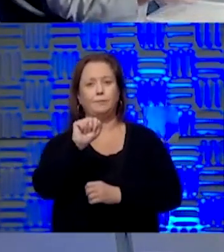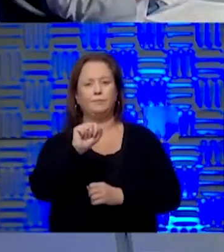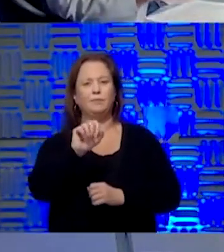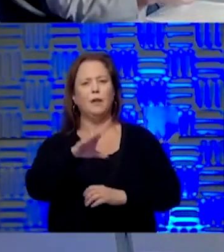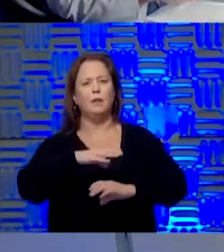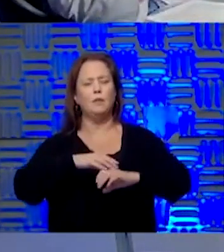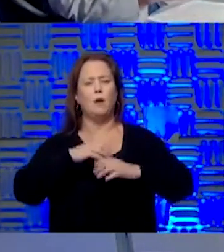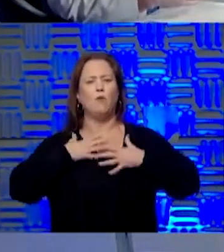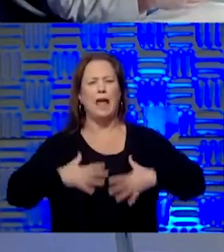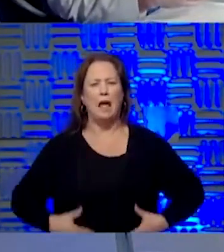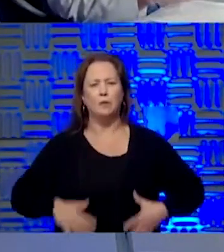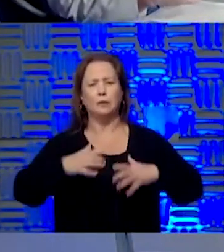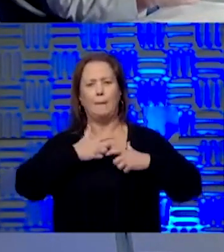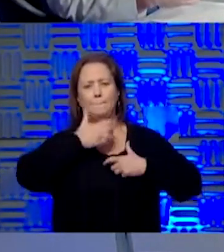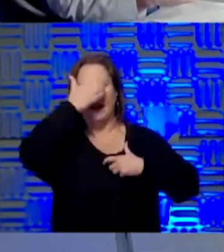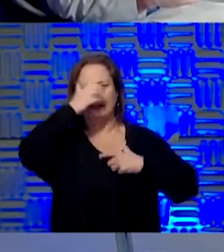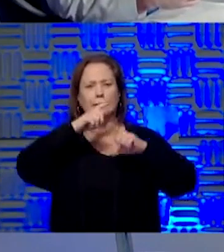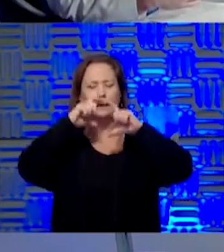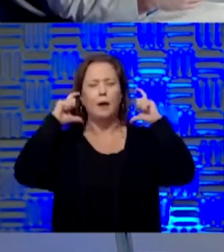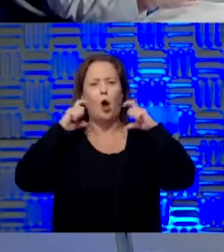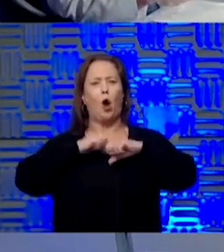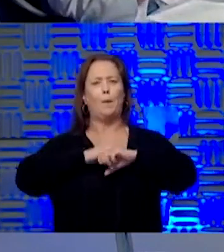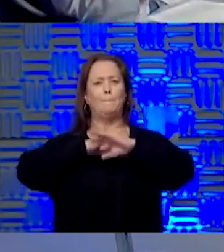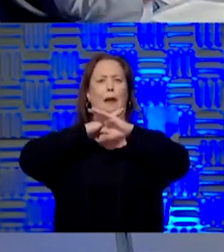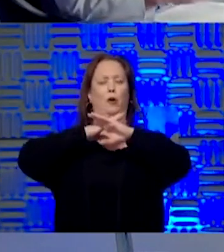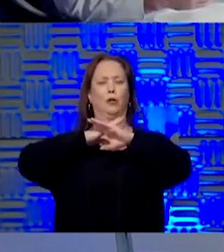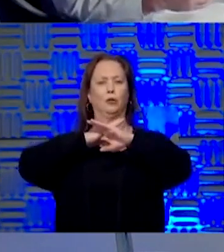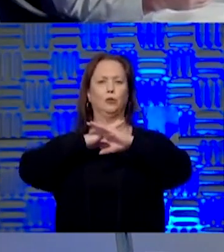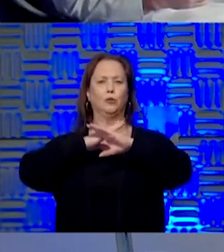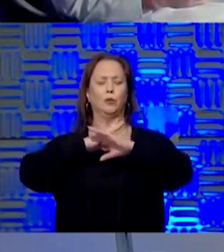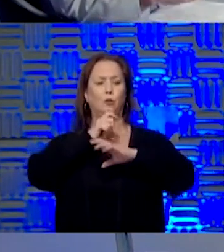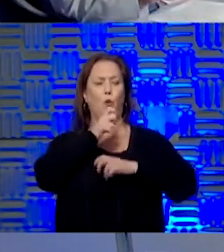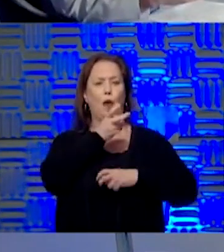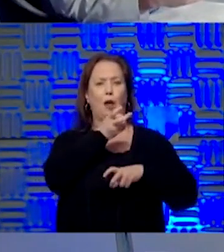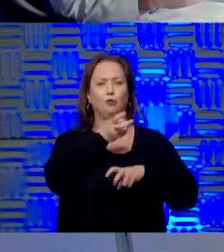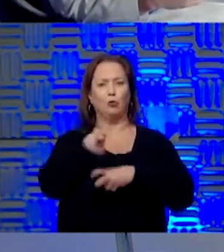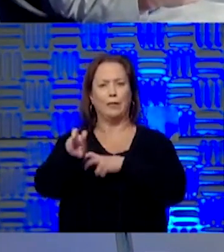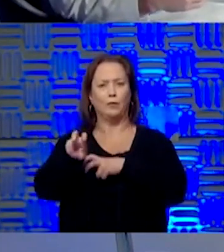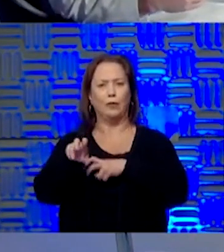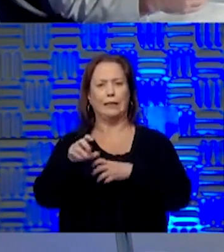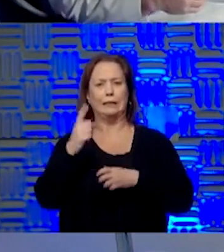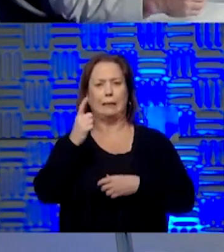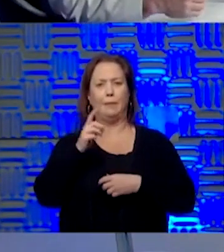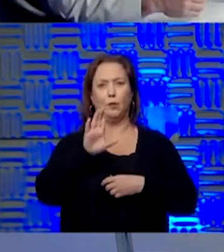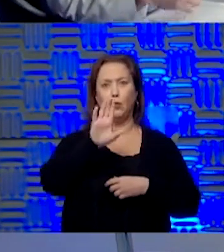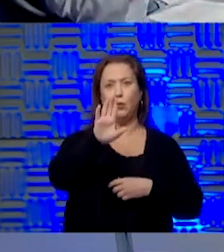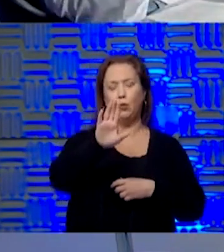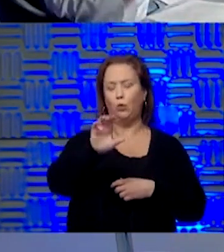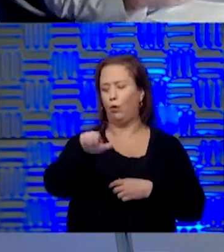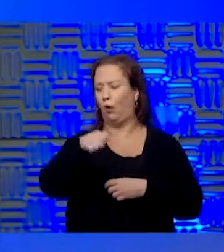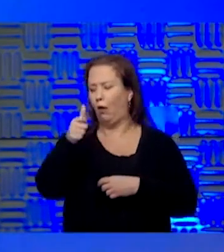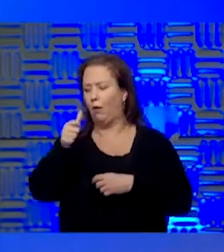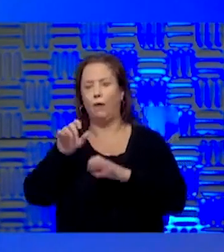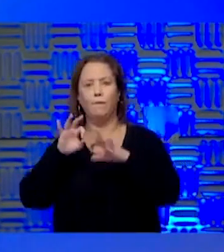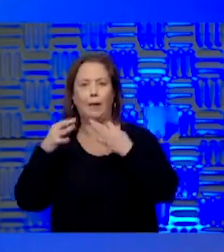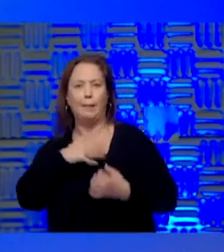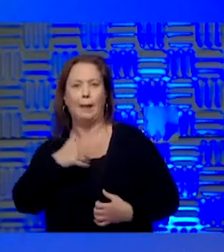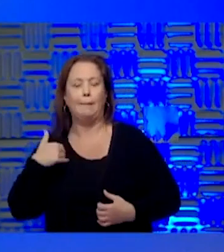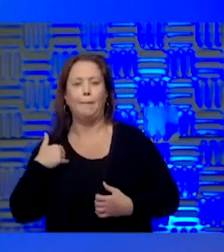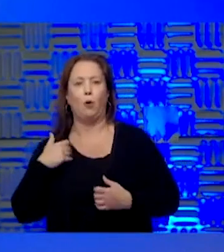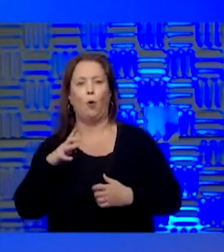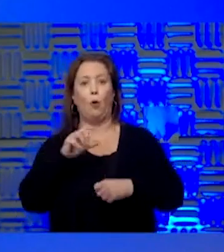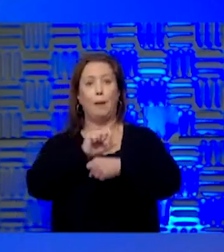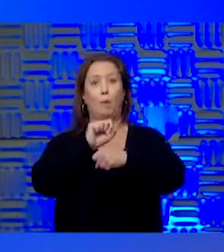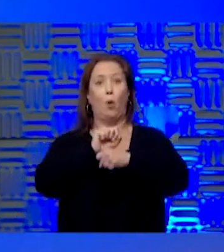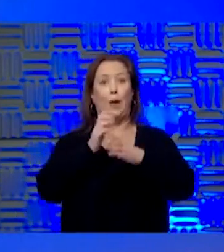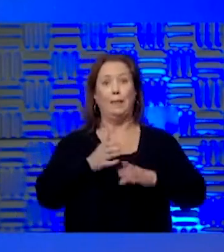barriers, those gowns and those masks, so we aren't transporting something from another patient to you or your loved one, or from an employee who may not know they're